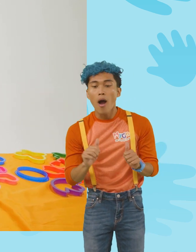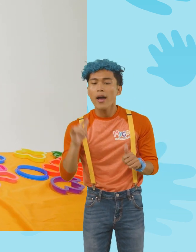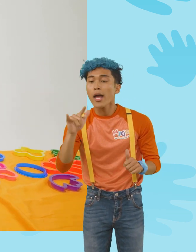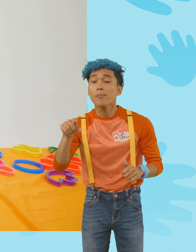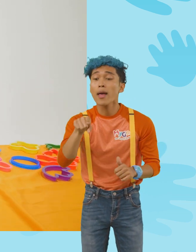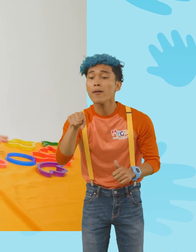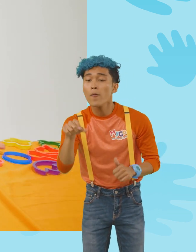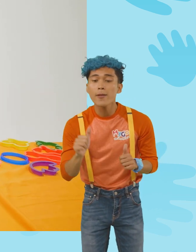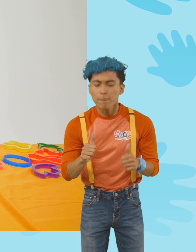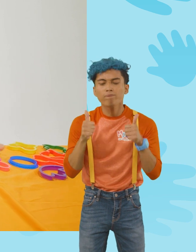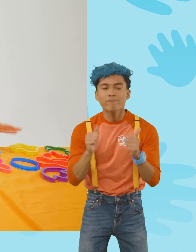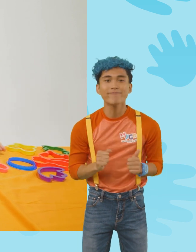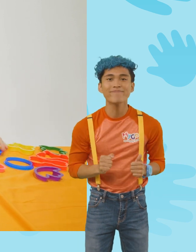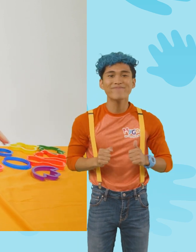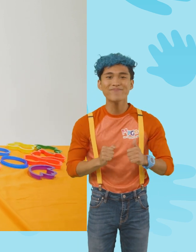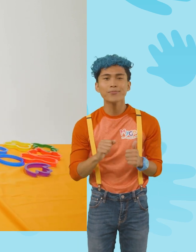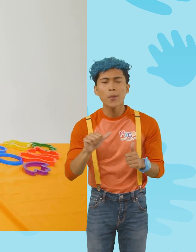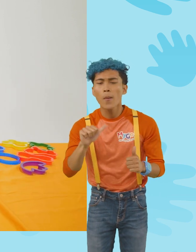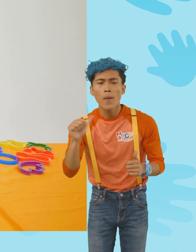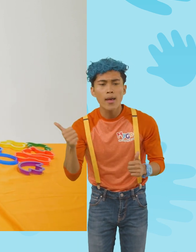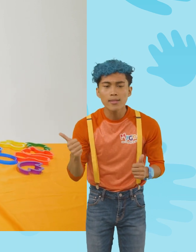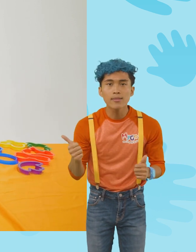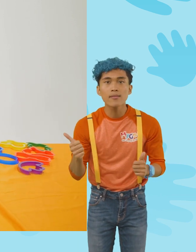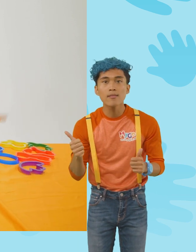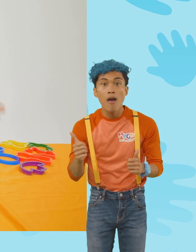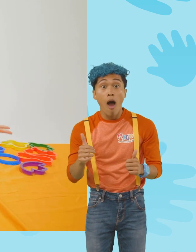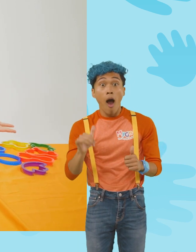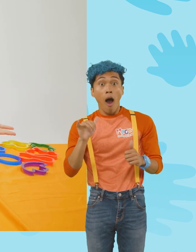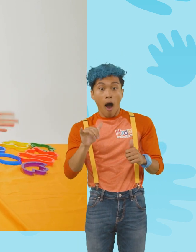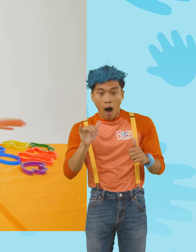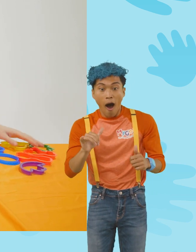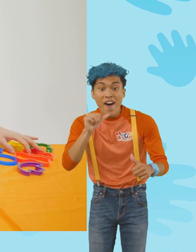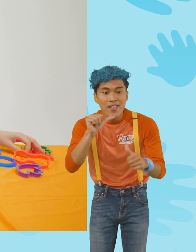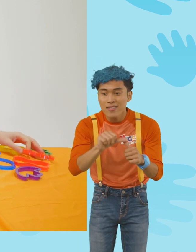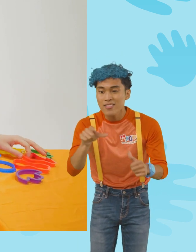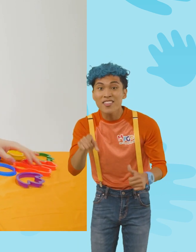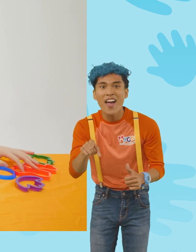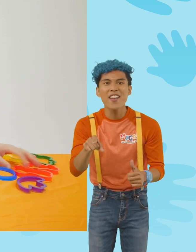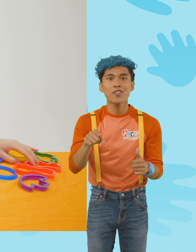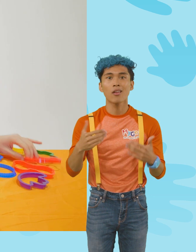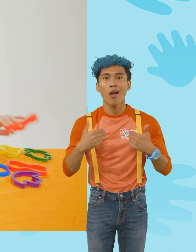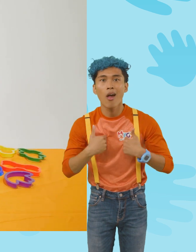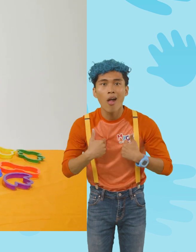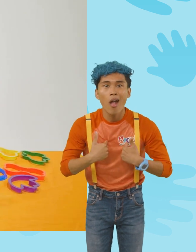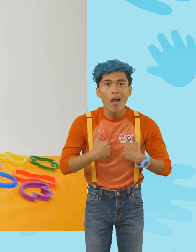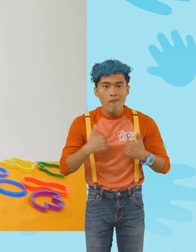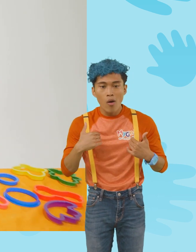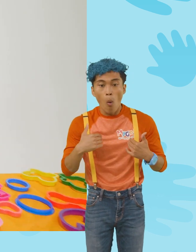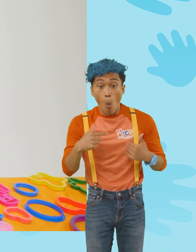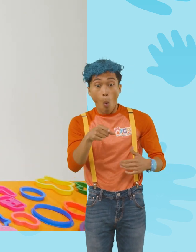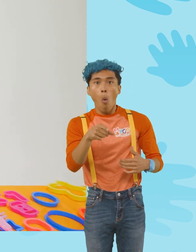have the airplane right there. What else? Oh, we have some letters. We have,